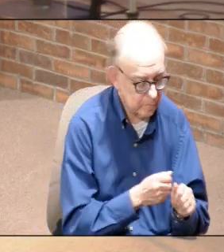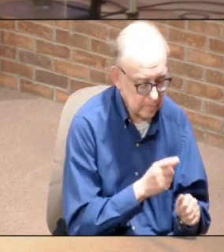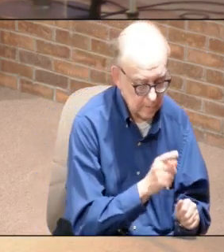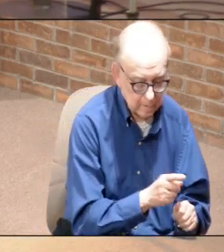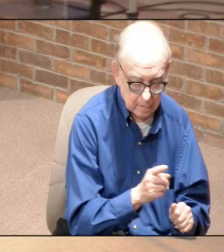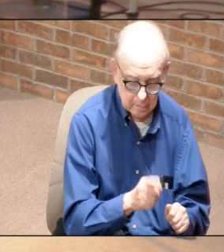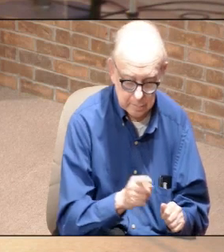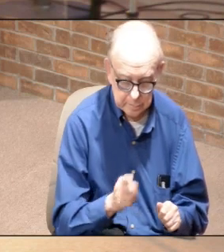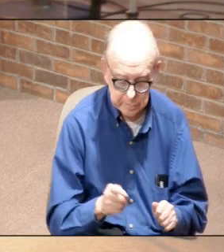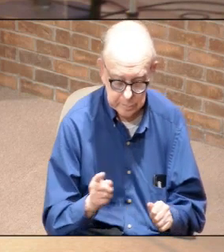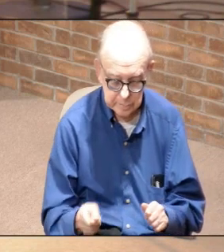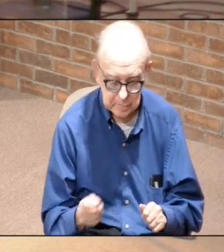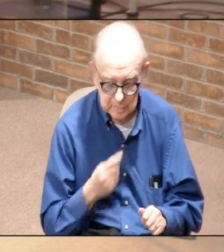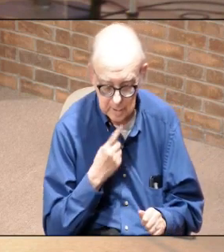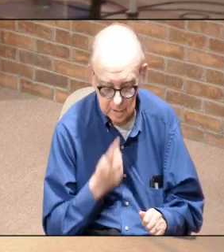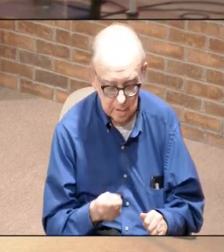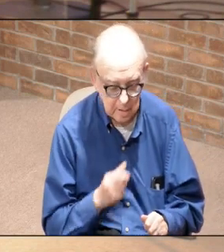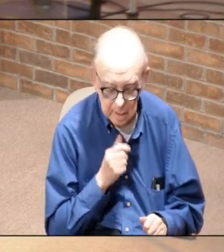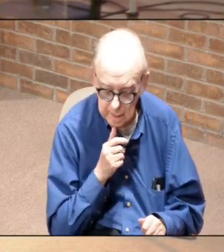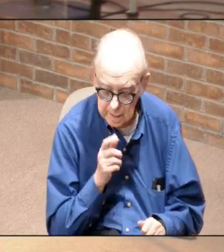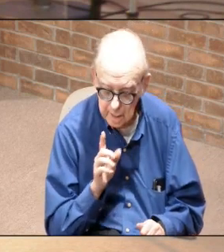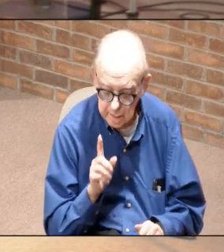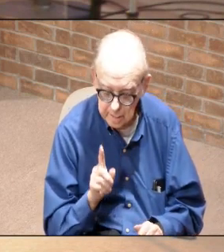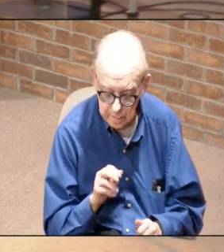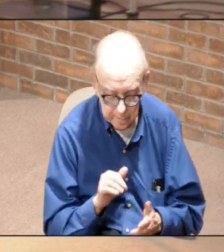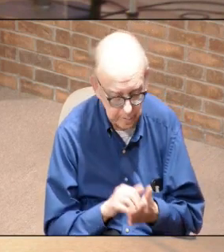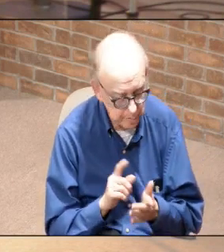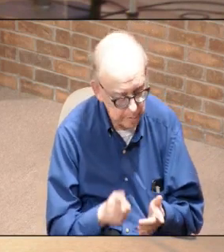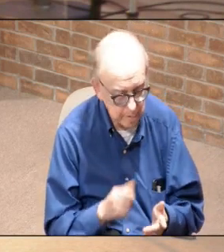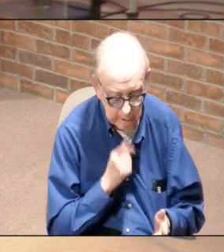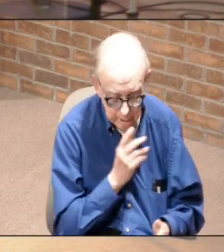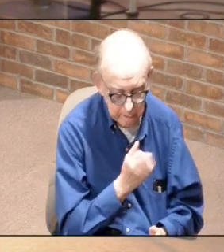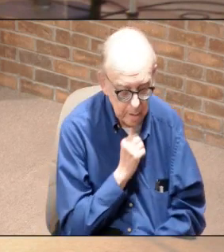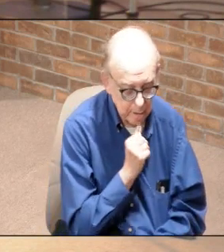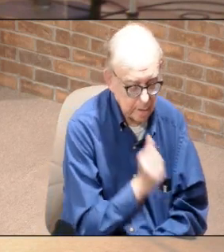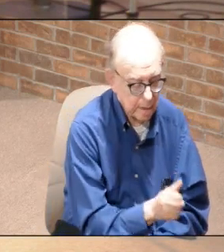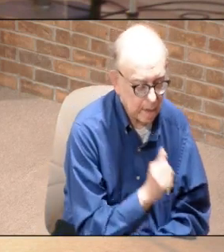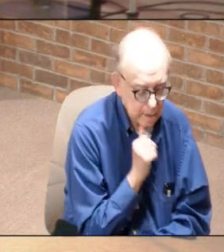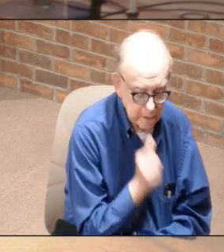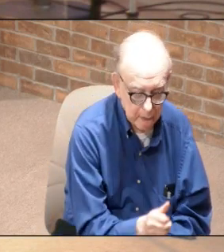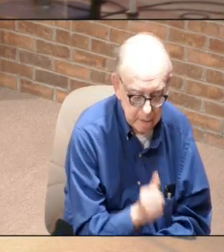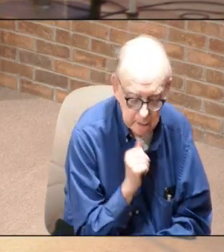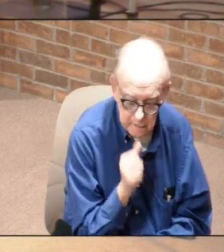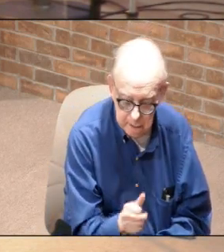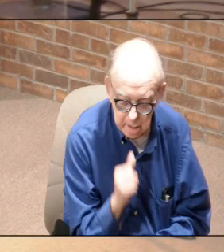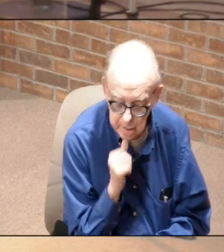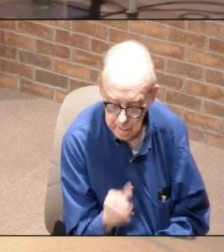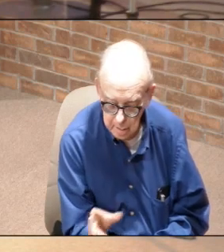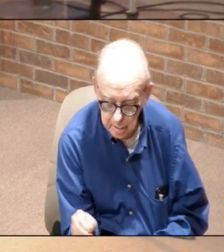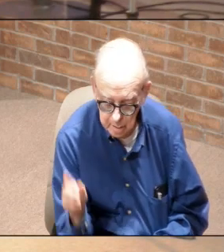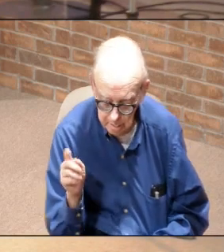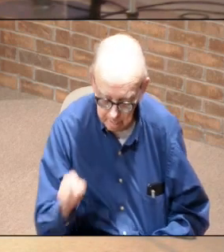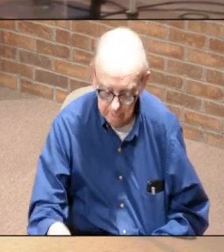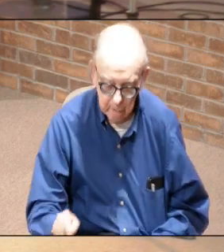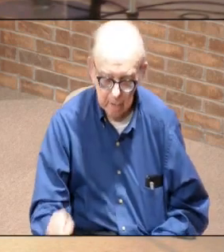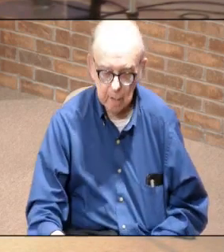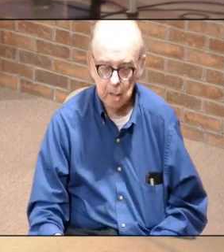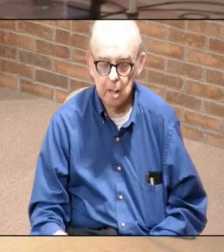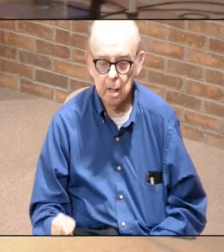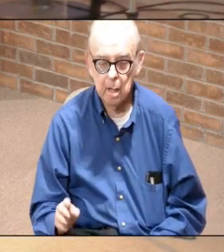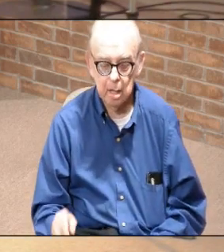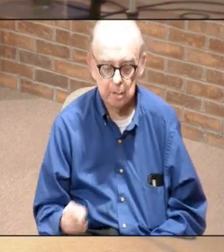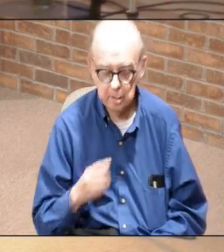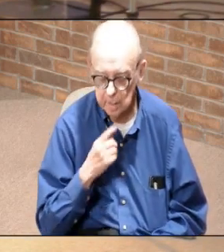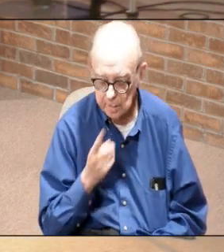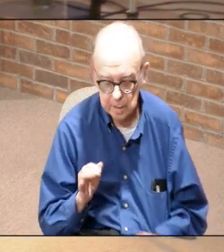them. And he says, not this one, not this one, not this one, not this one. Got all the way down to the 7th one,